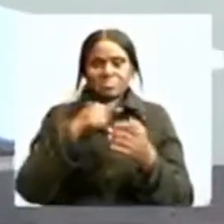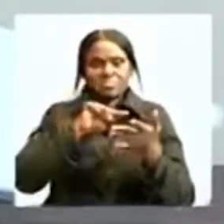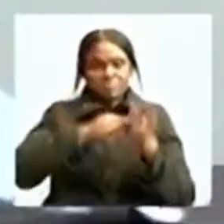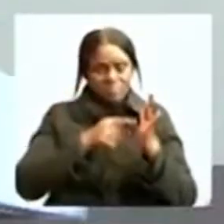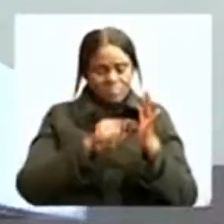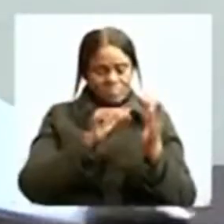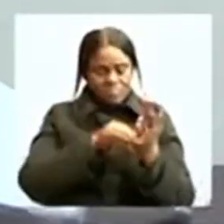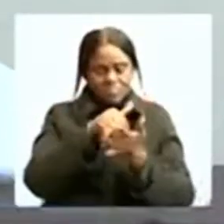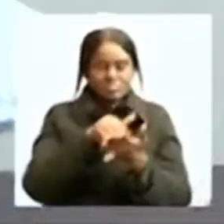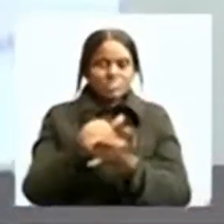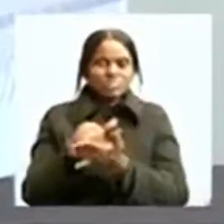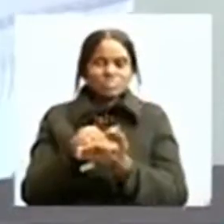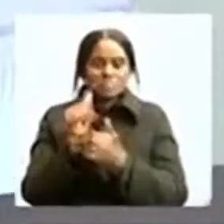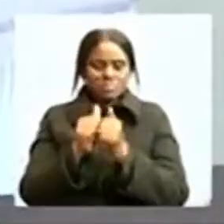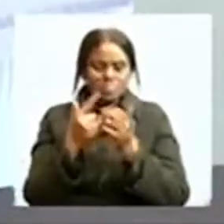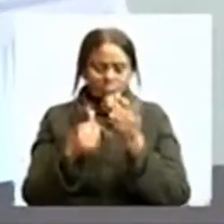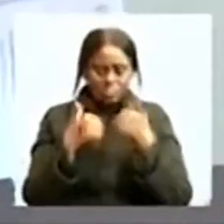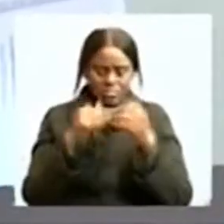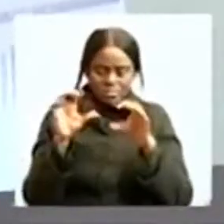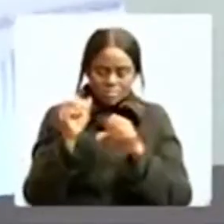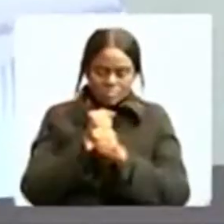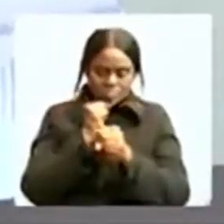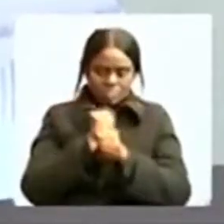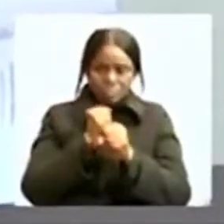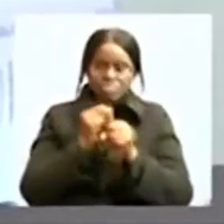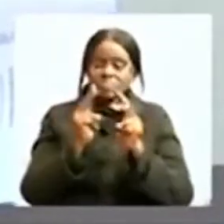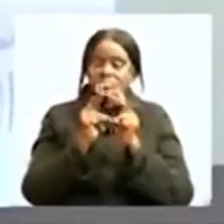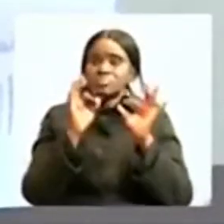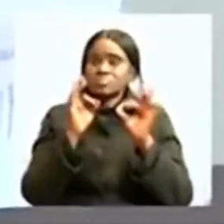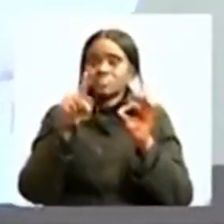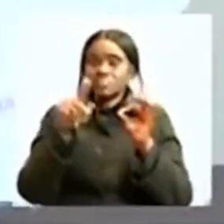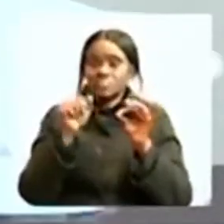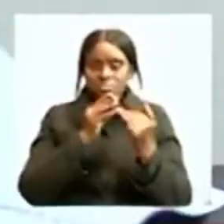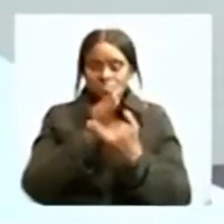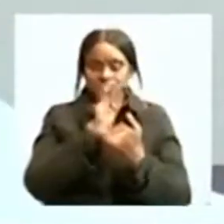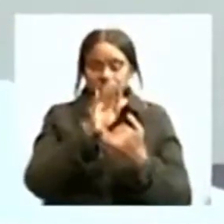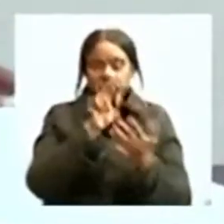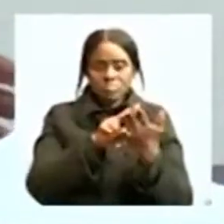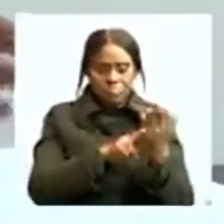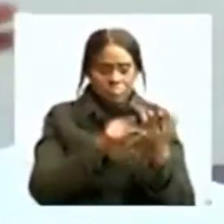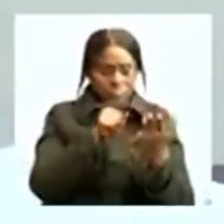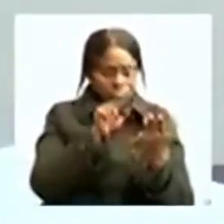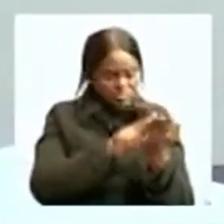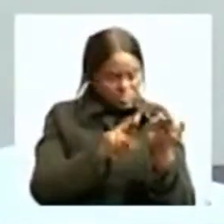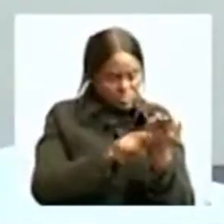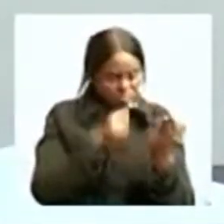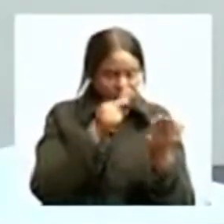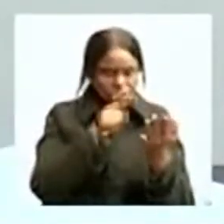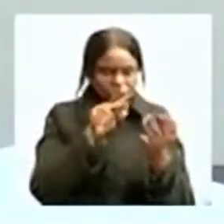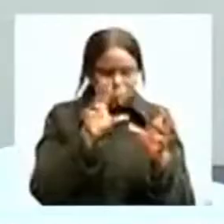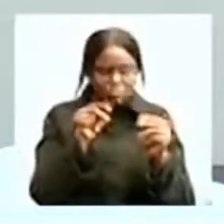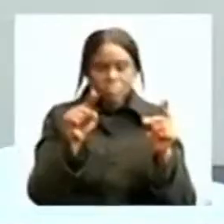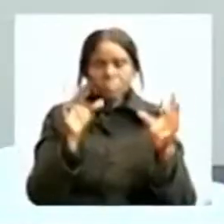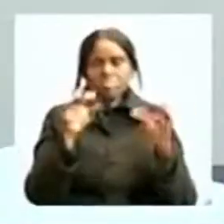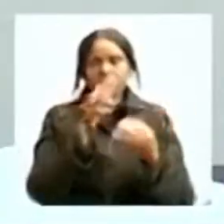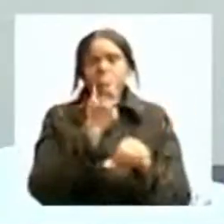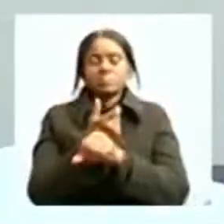as weaknesses, which you have also done very well, PS, through your report. When you read, they will say, no, this committee is